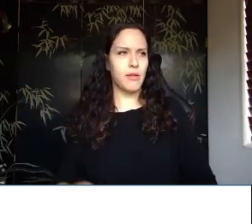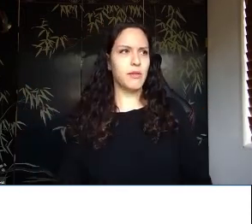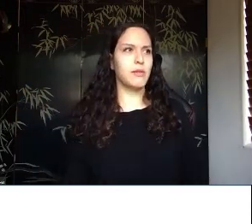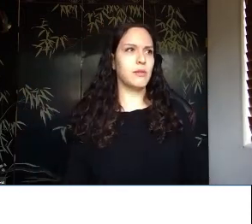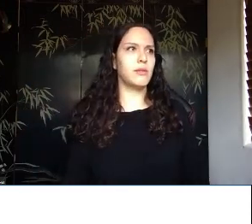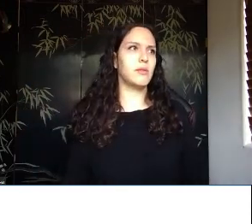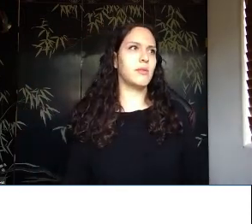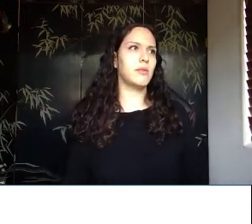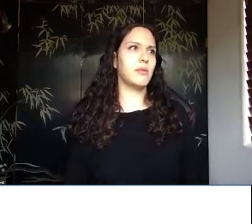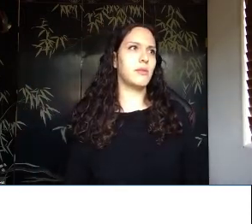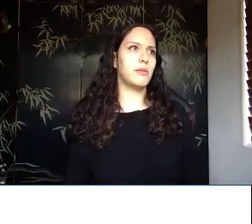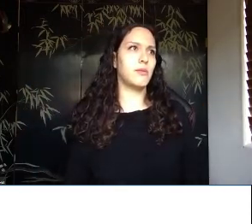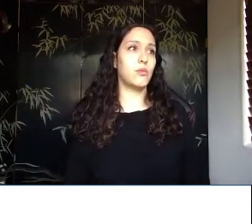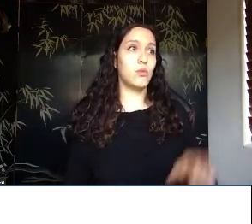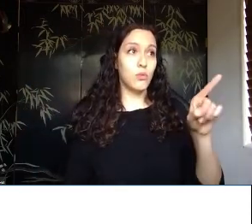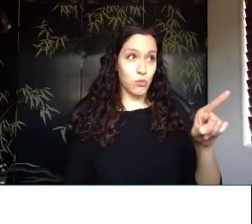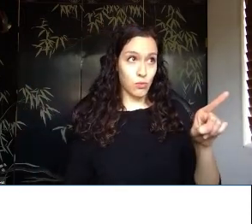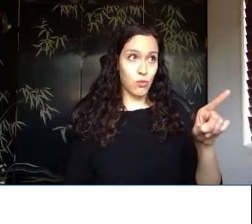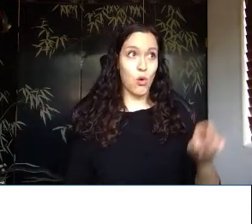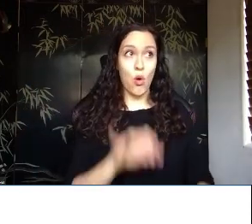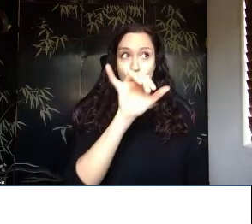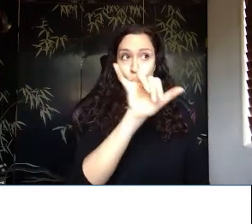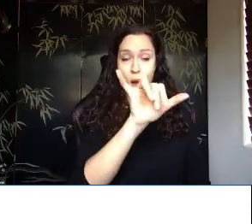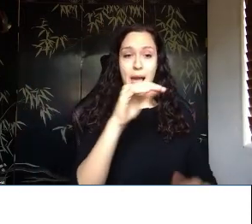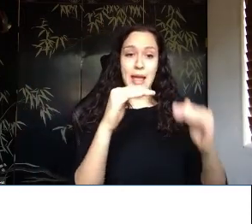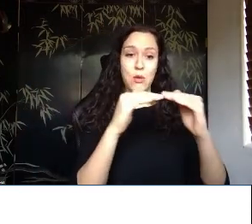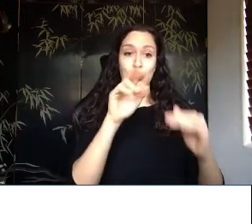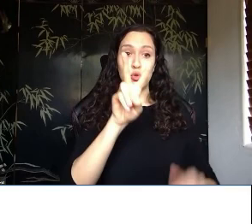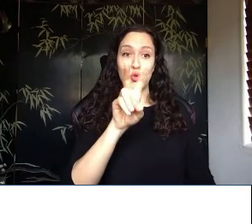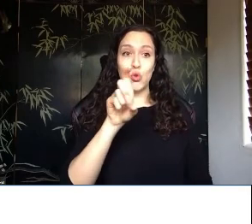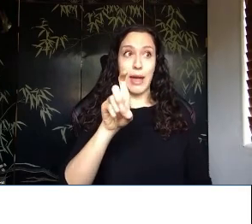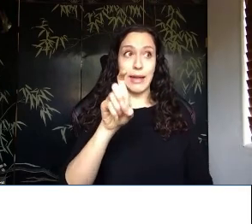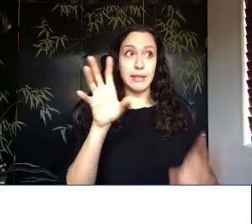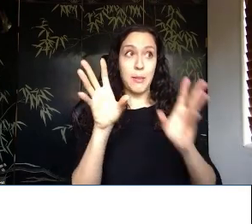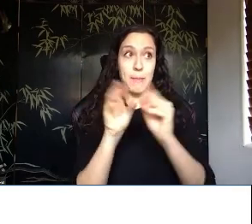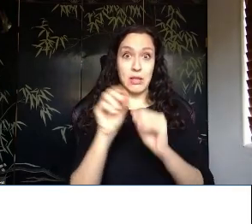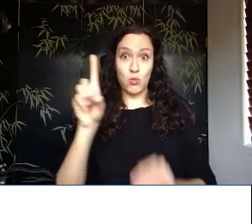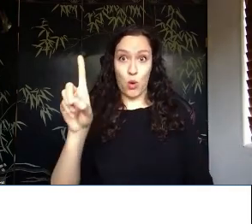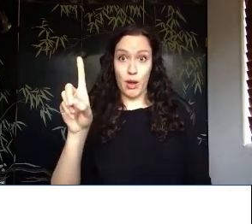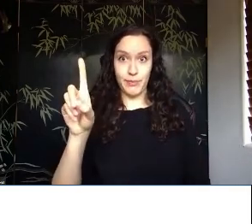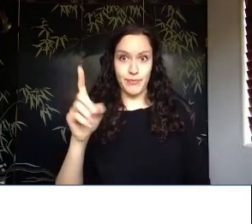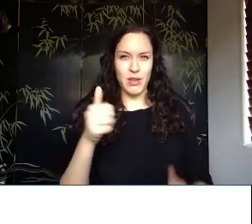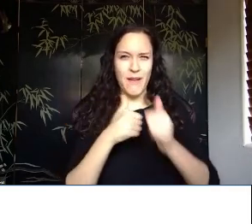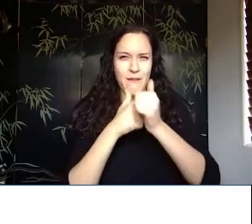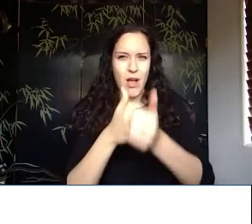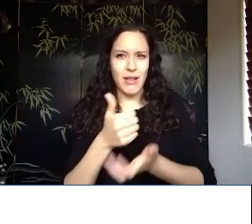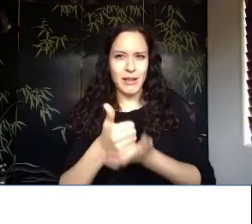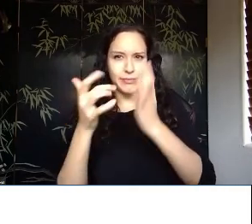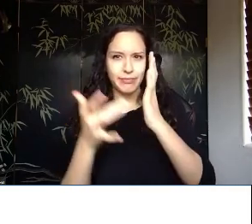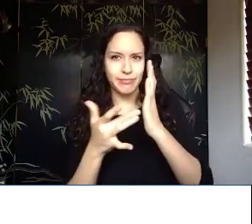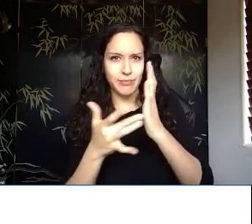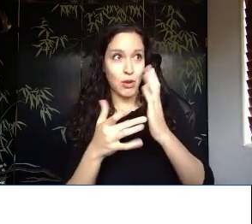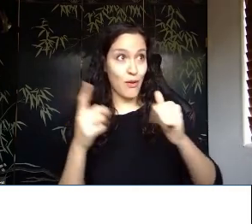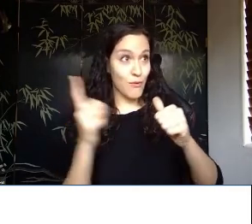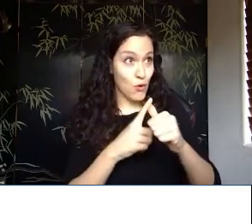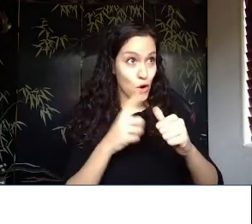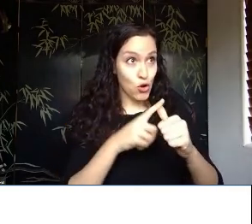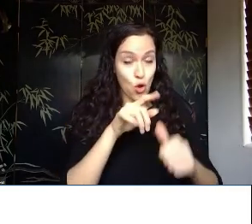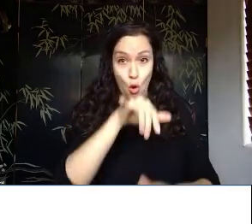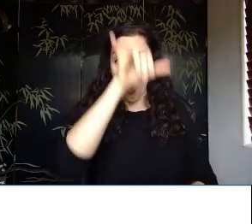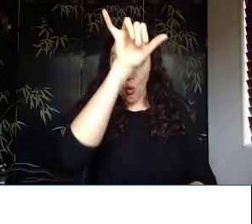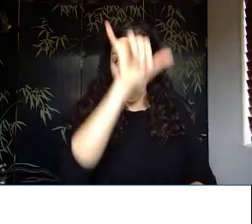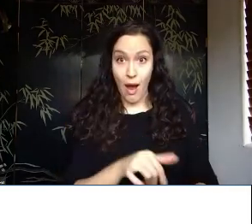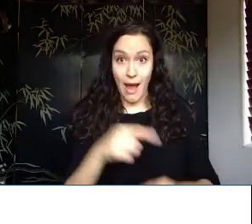graph, y equals 2x plus 1. According to the trick, I need to do my y-intercept first, then